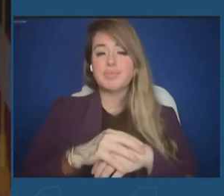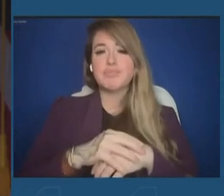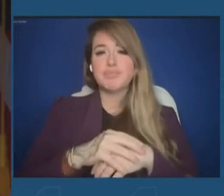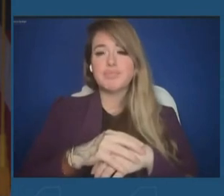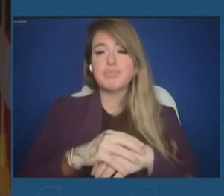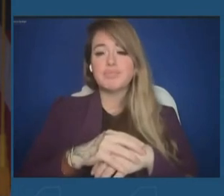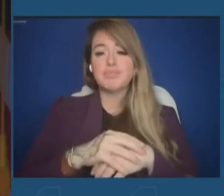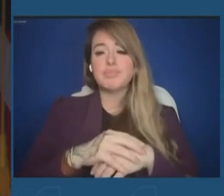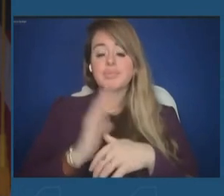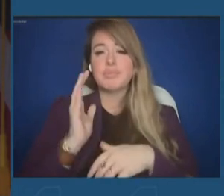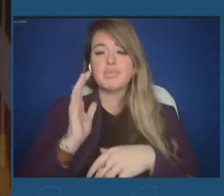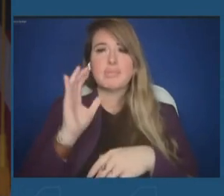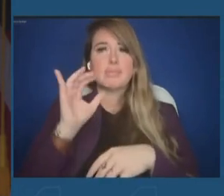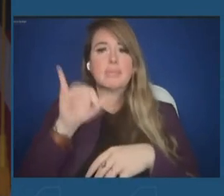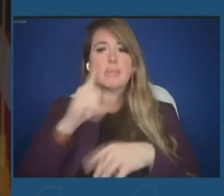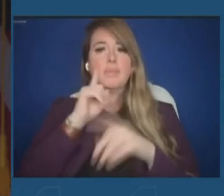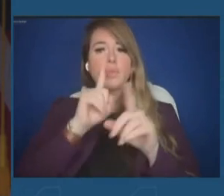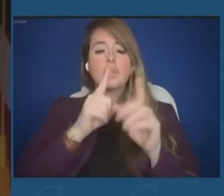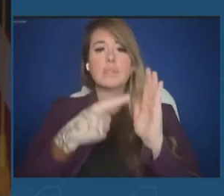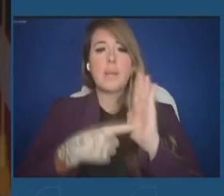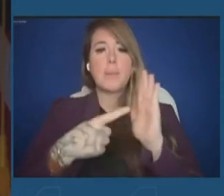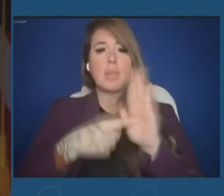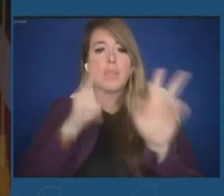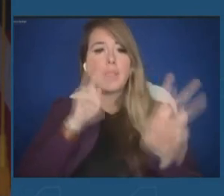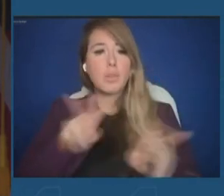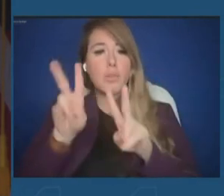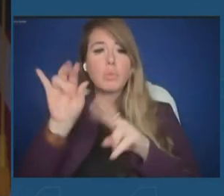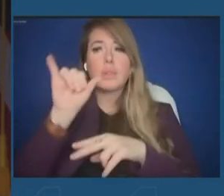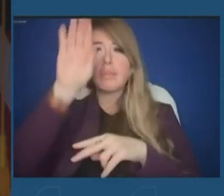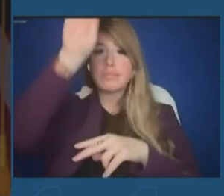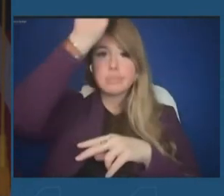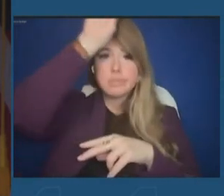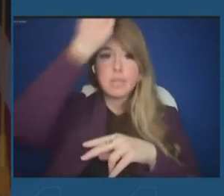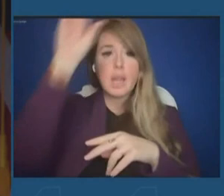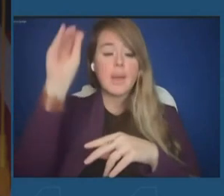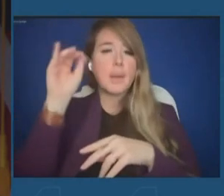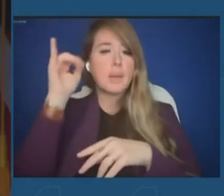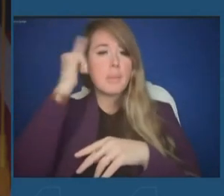Or heroes like the Buffalo Niagara police and firefighters.